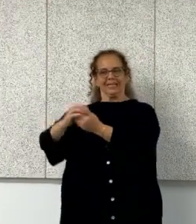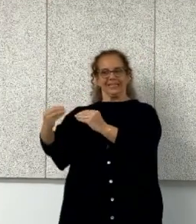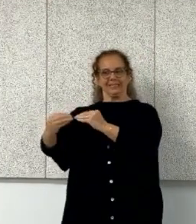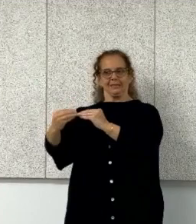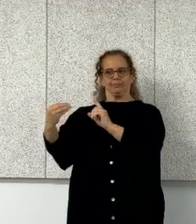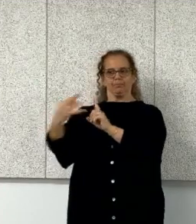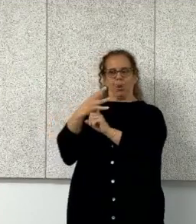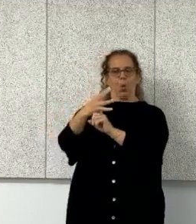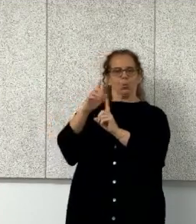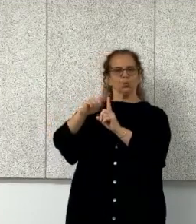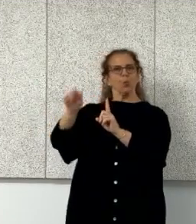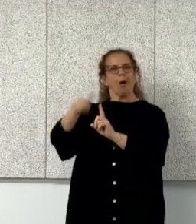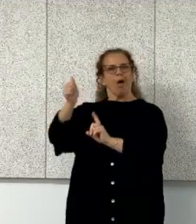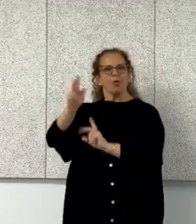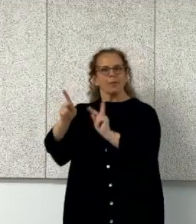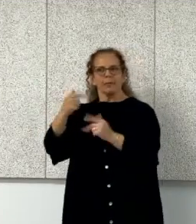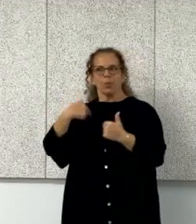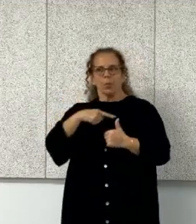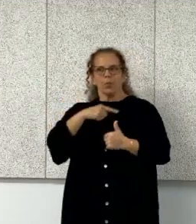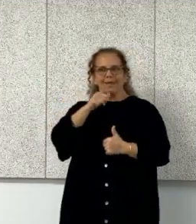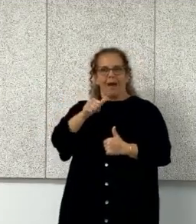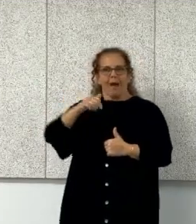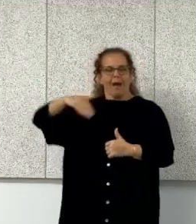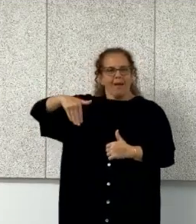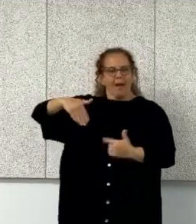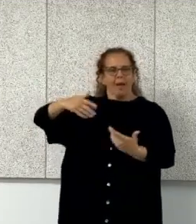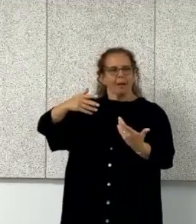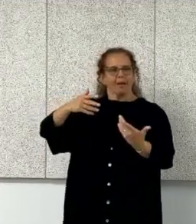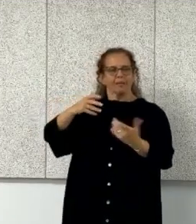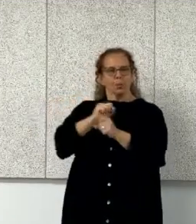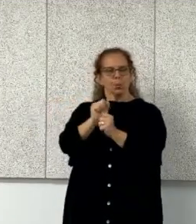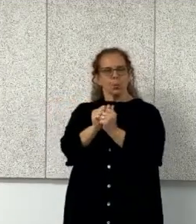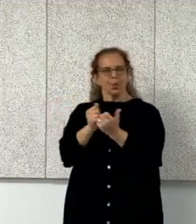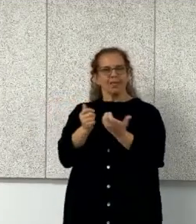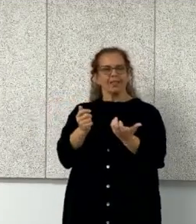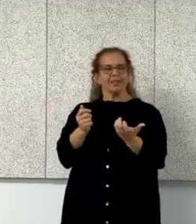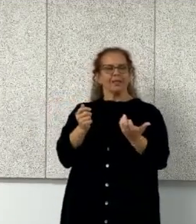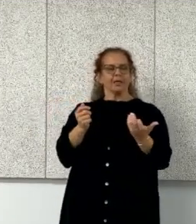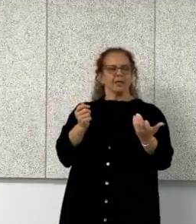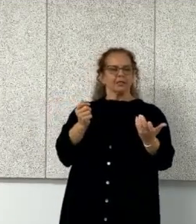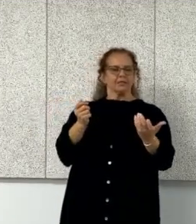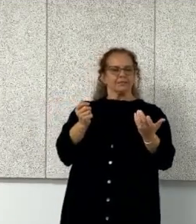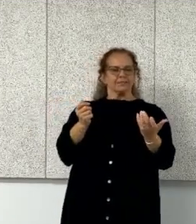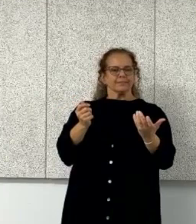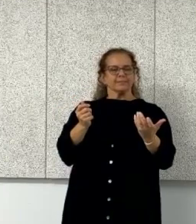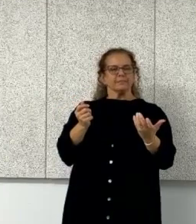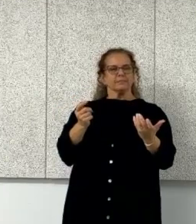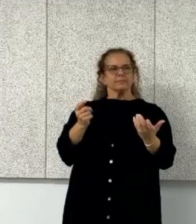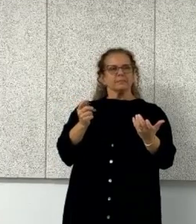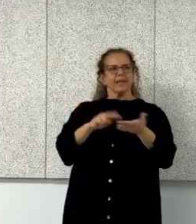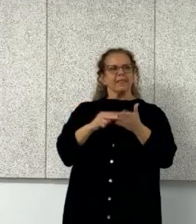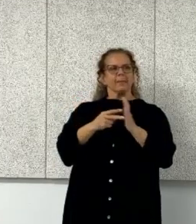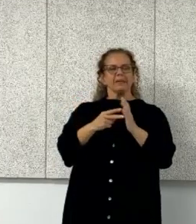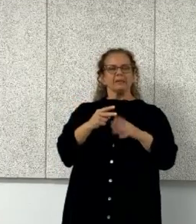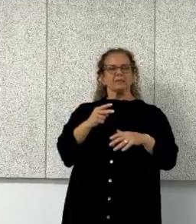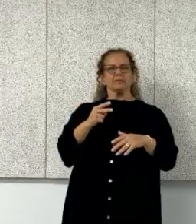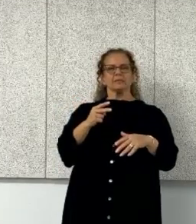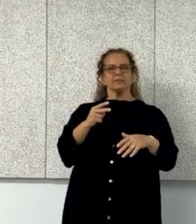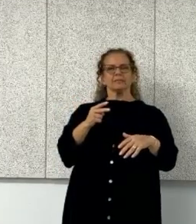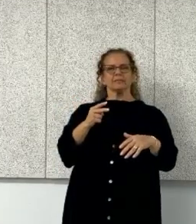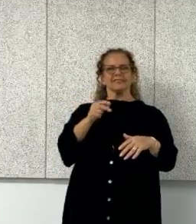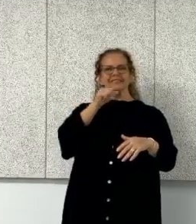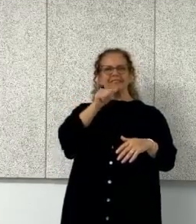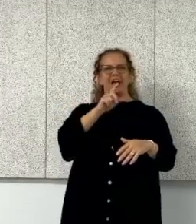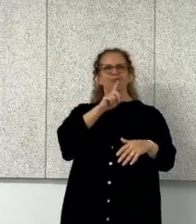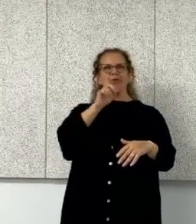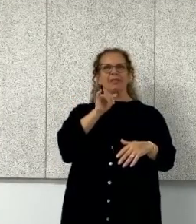necessarily doing all of this with an attitude of or an intention around expansion. It's about sort